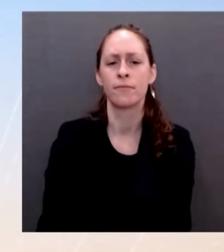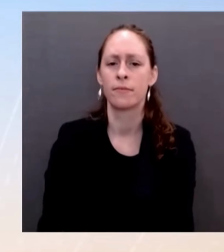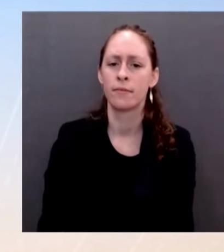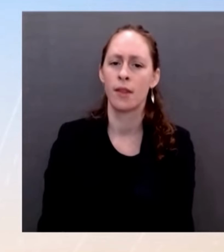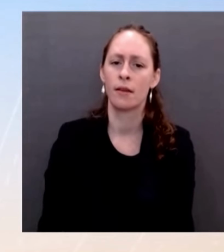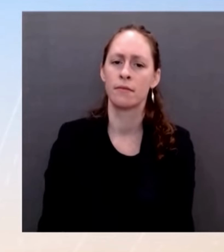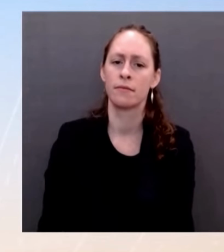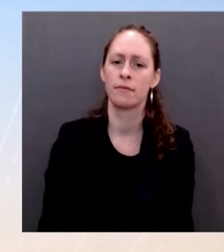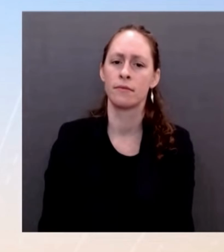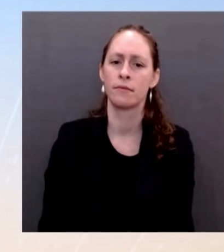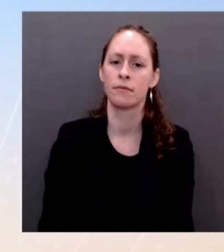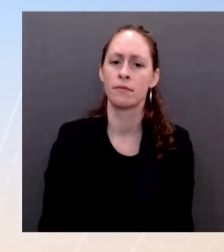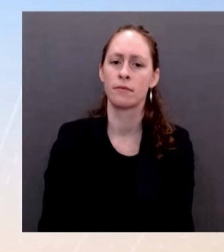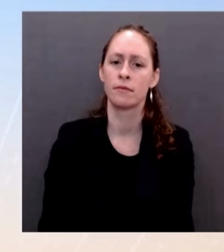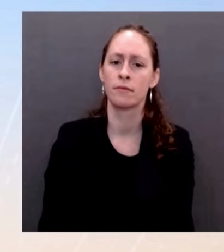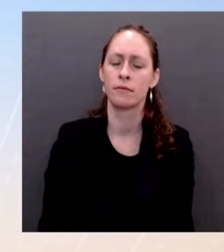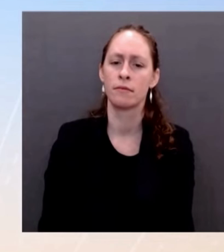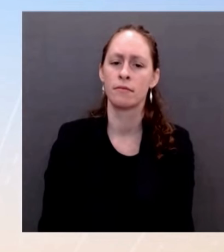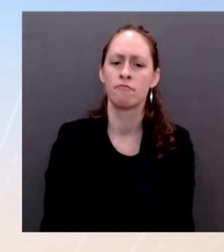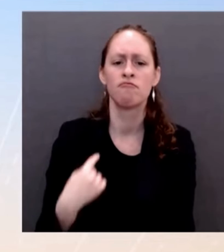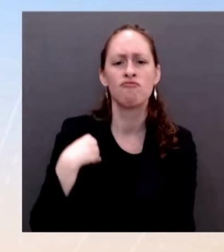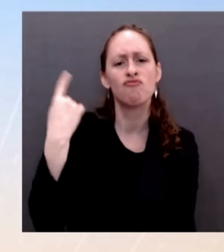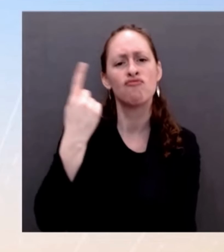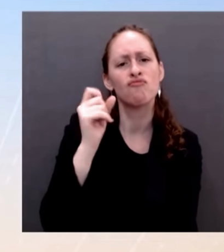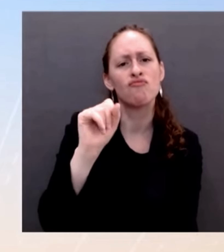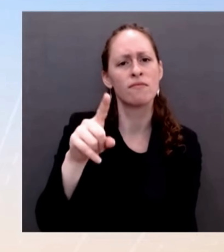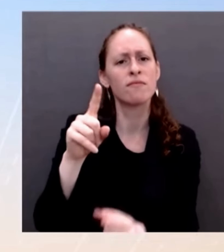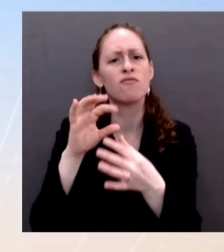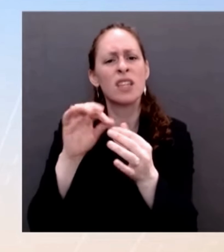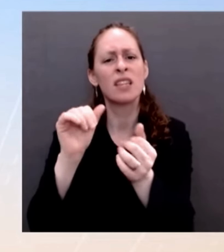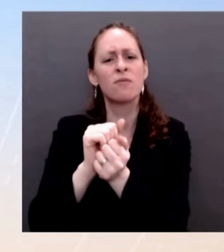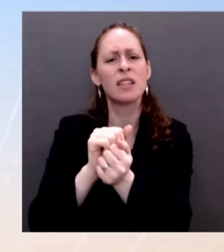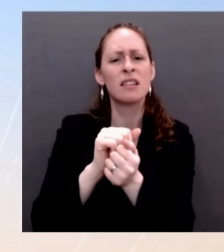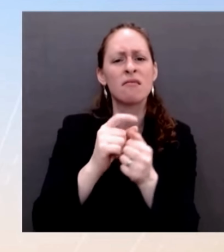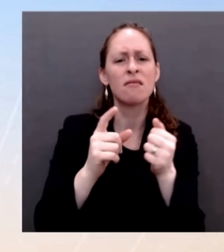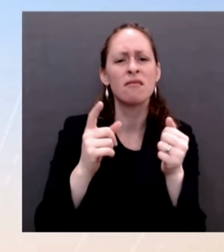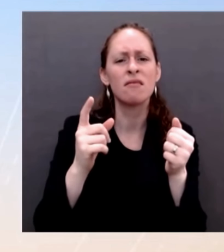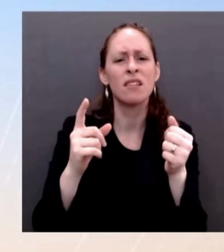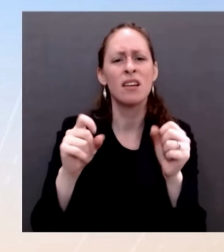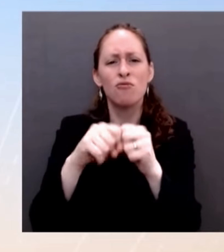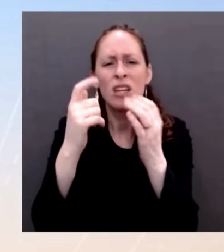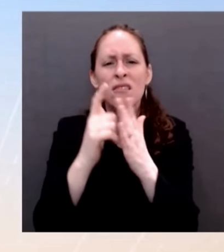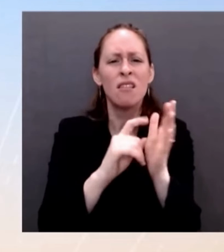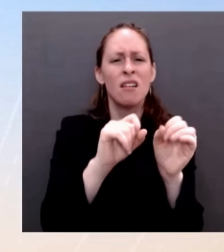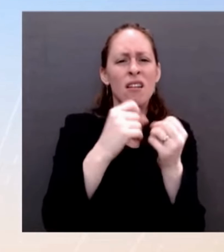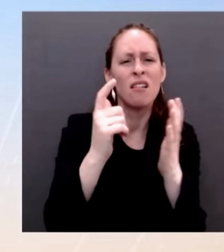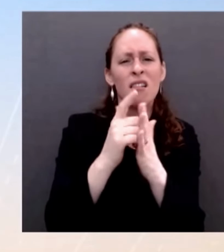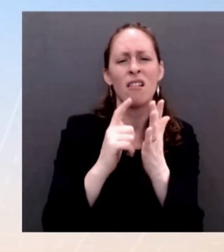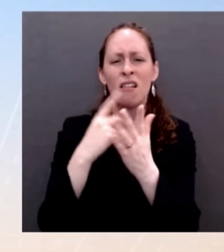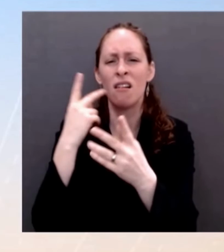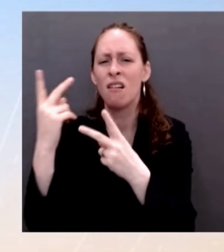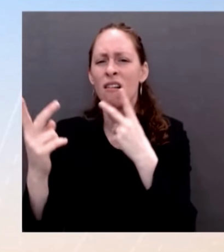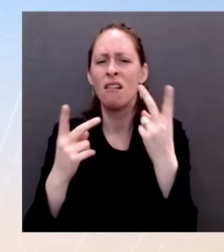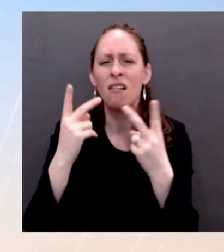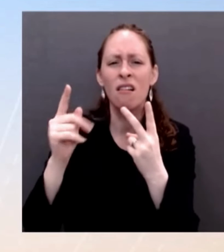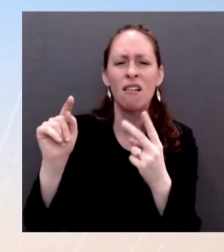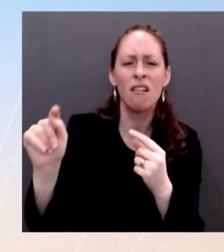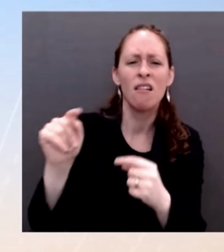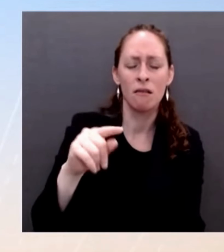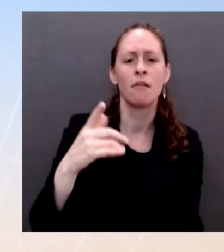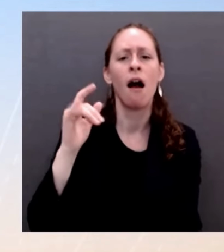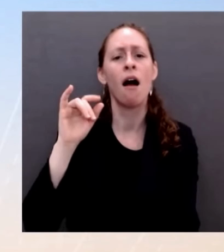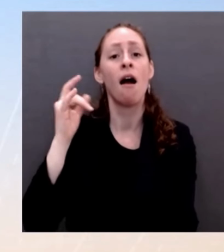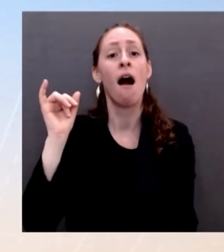certain crimes, and he said armed robberies, for instance, will be prosecuted as felonies, violence against police officers won't be